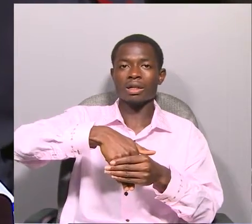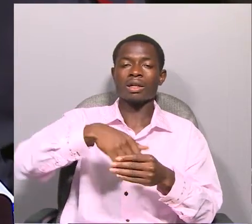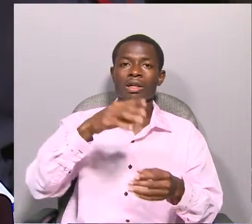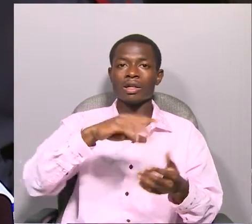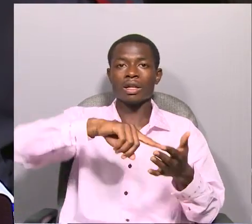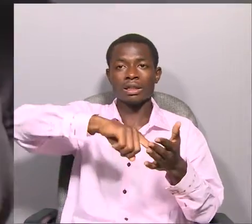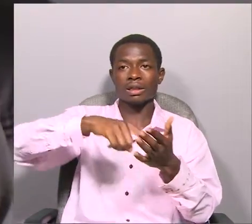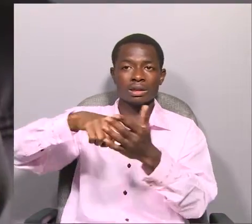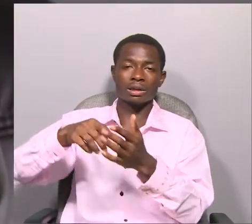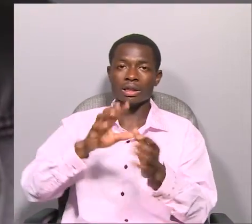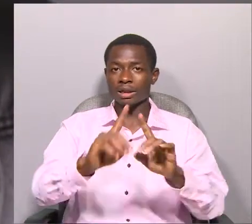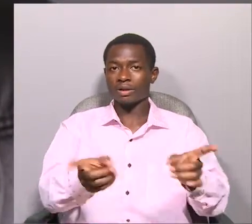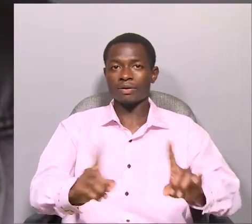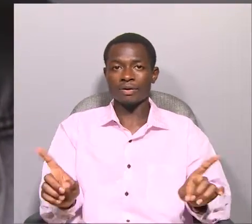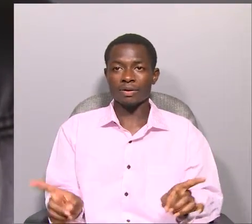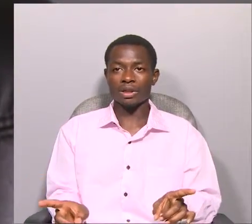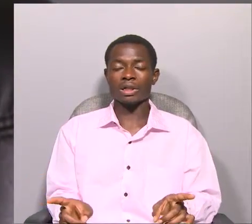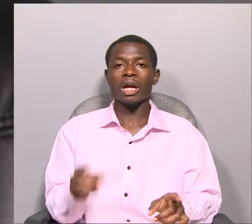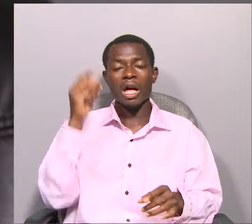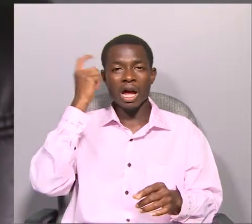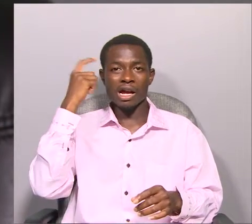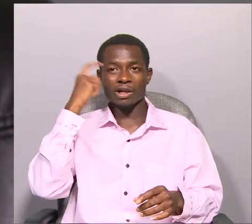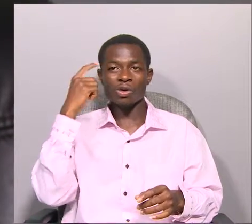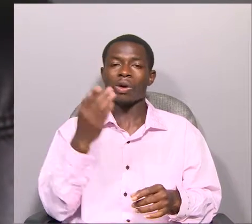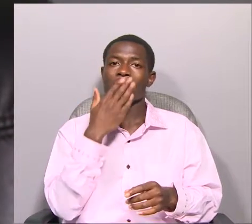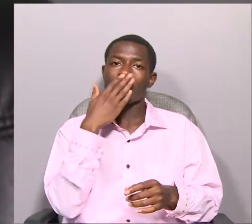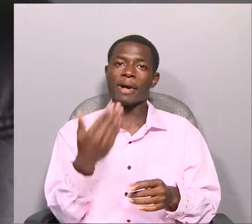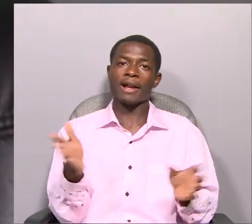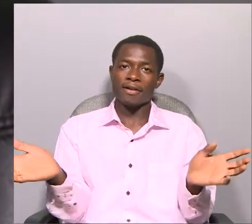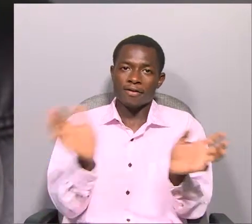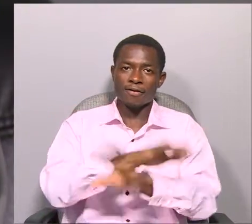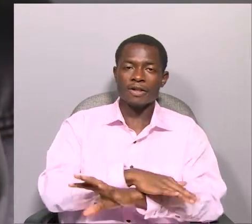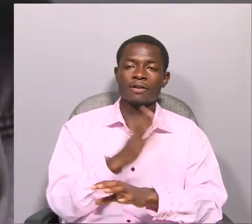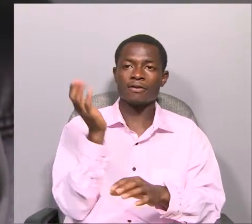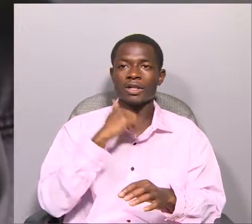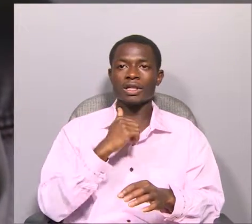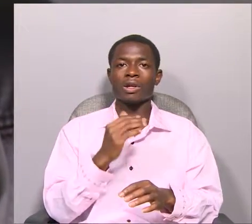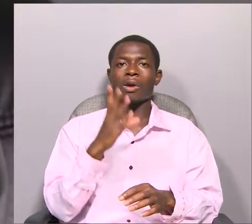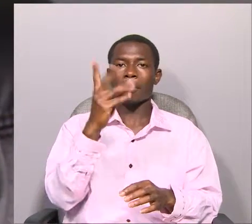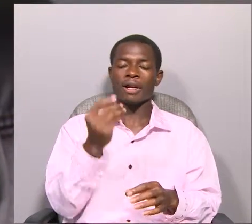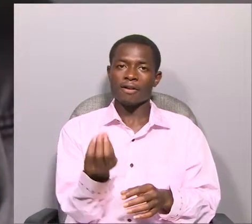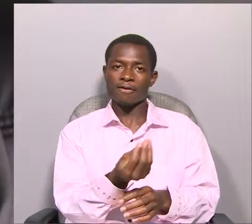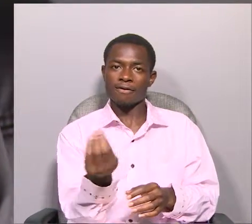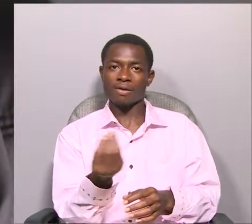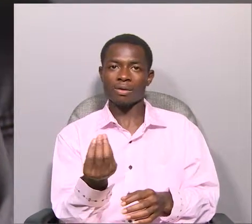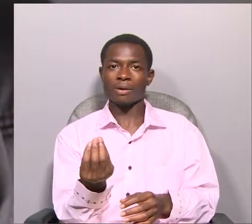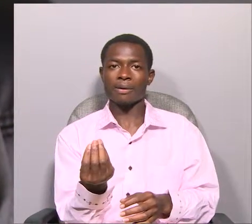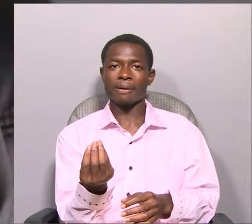in provinces and in districts. I know they have not yet covered the entire country. We have a few